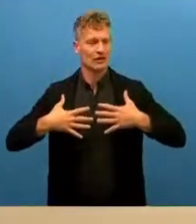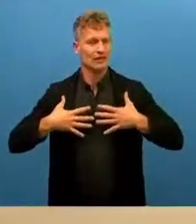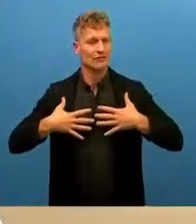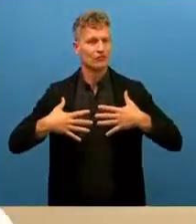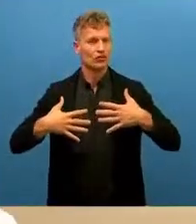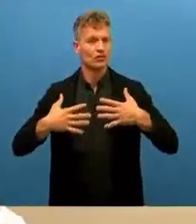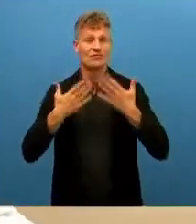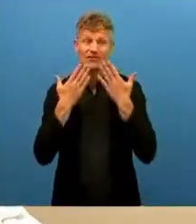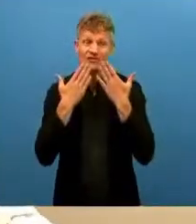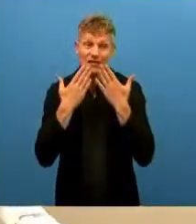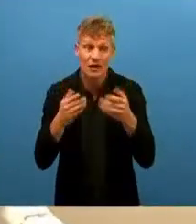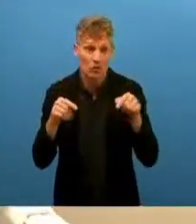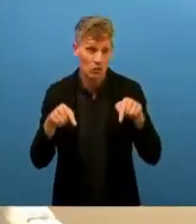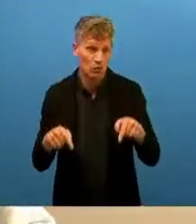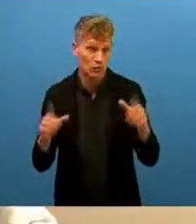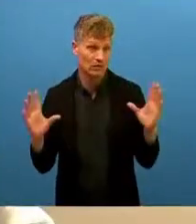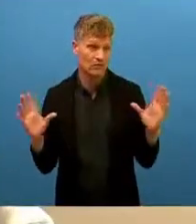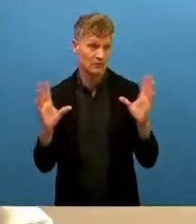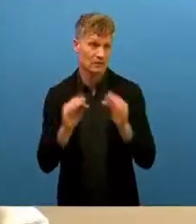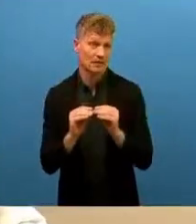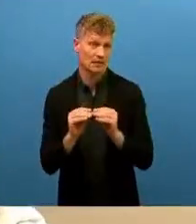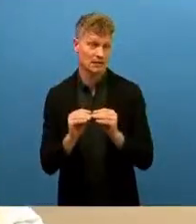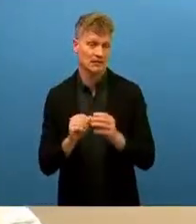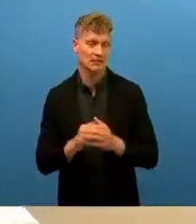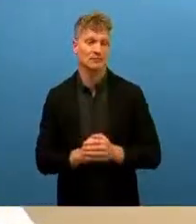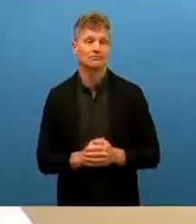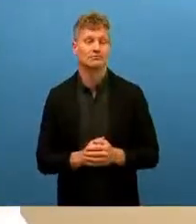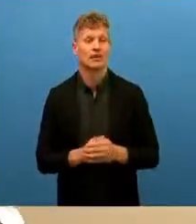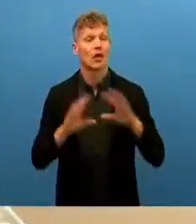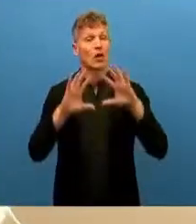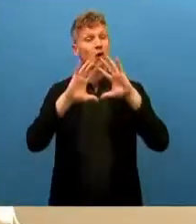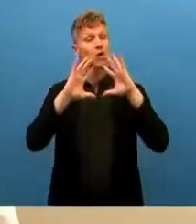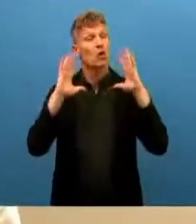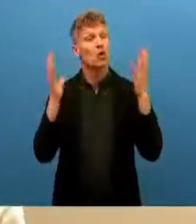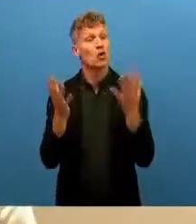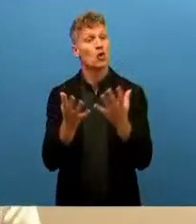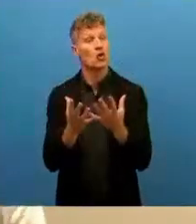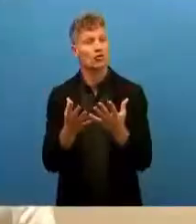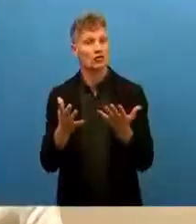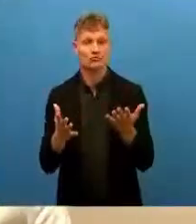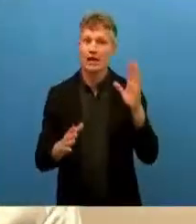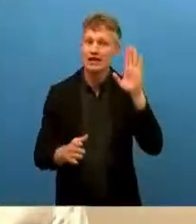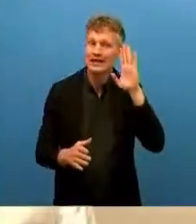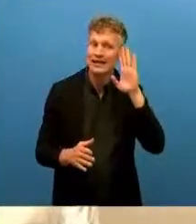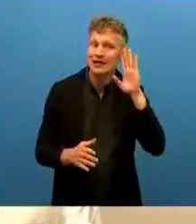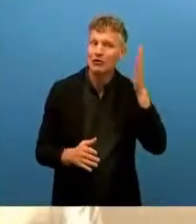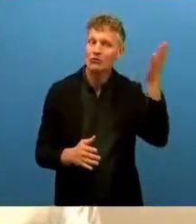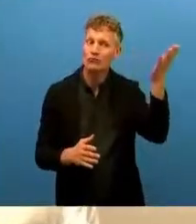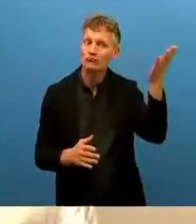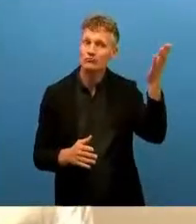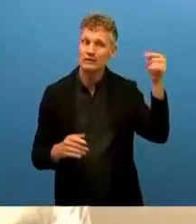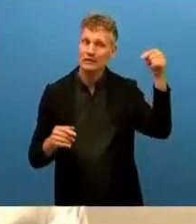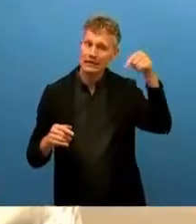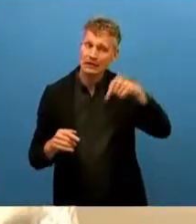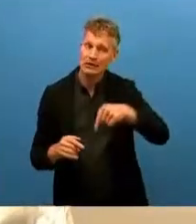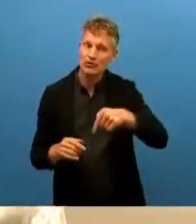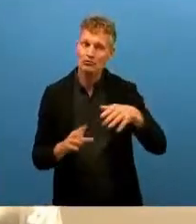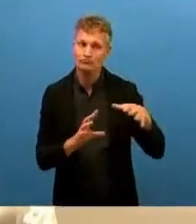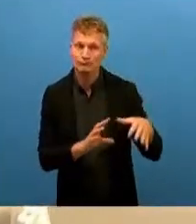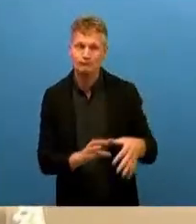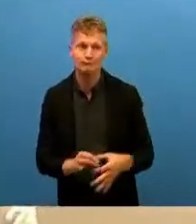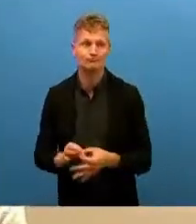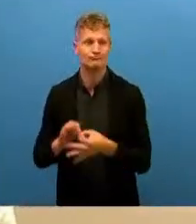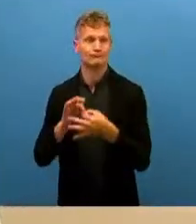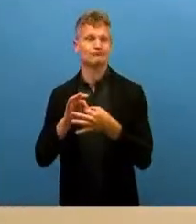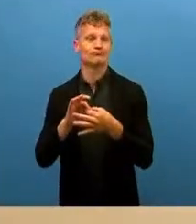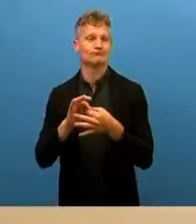this meeting, and the sounds of earth should be heard in this room, and that spirit